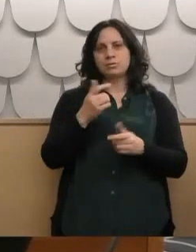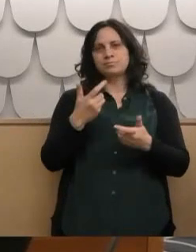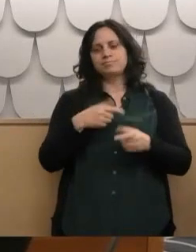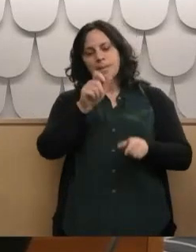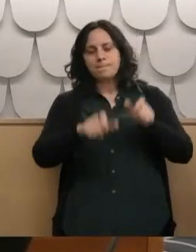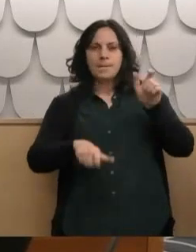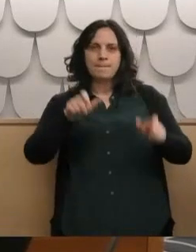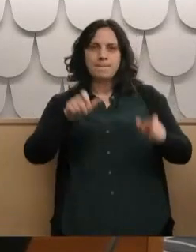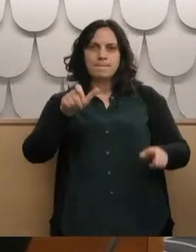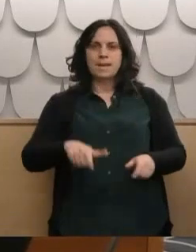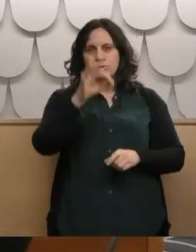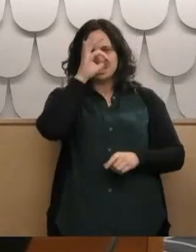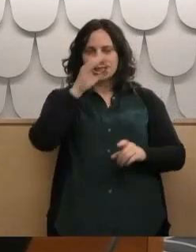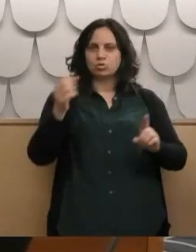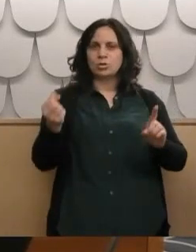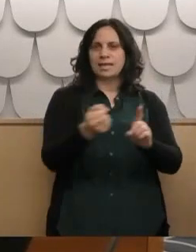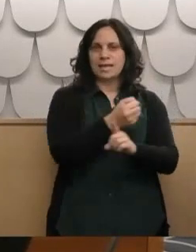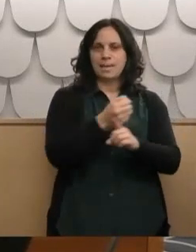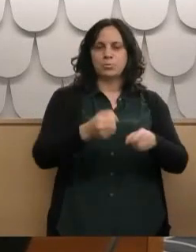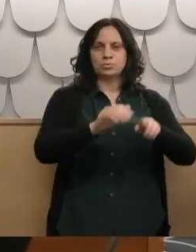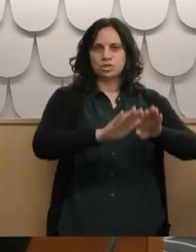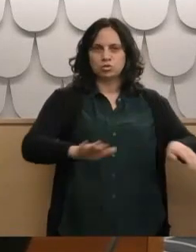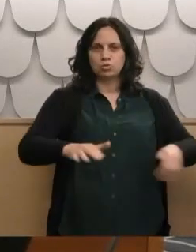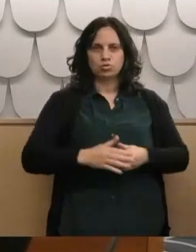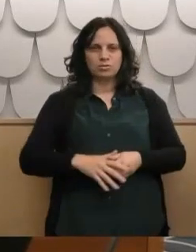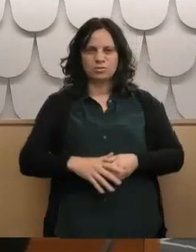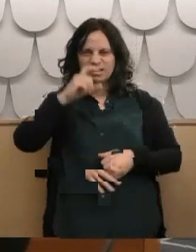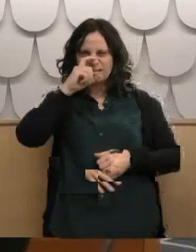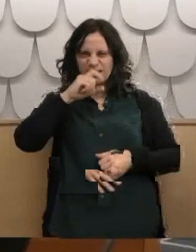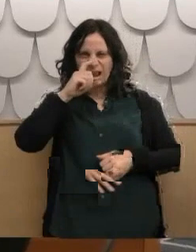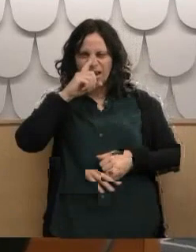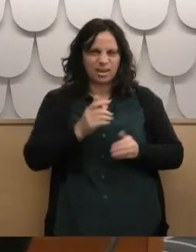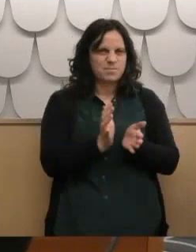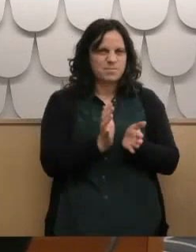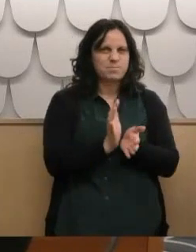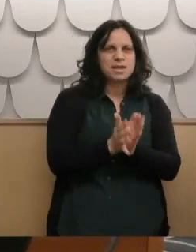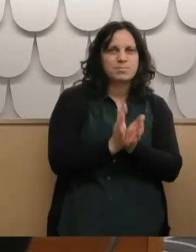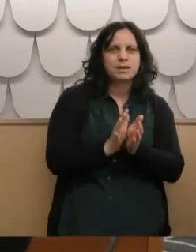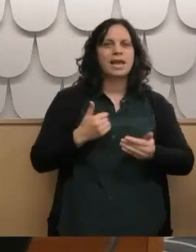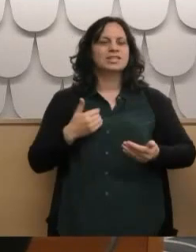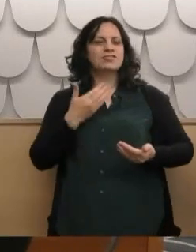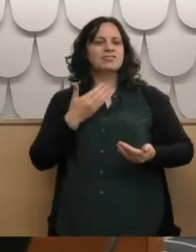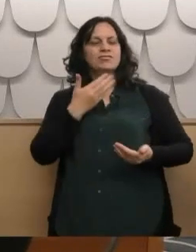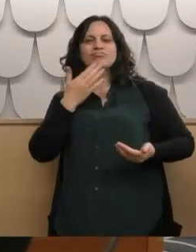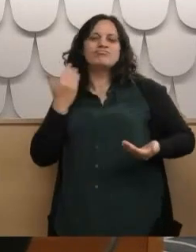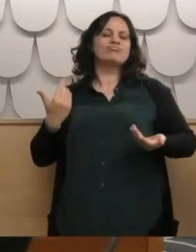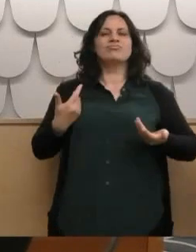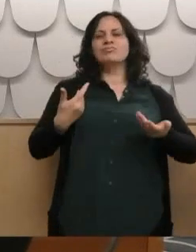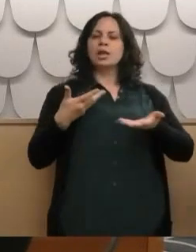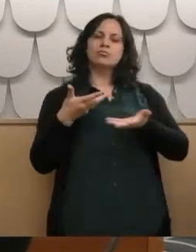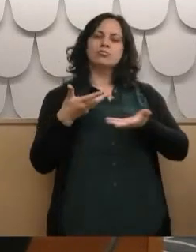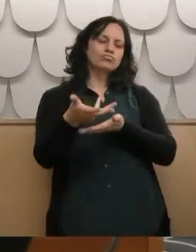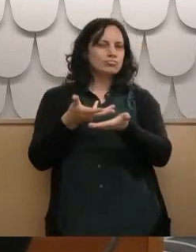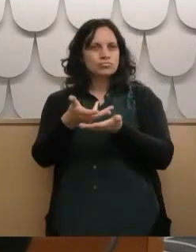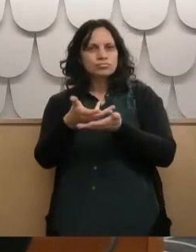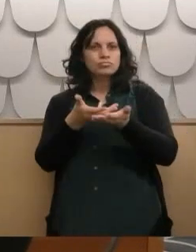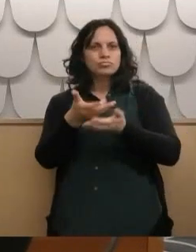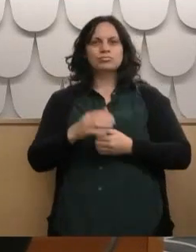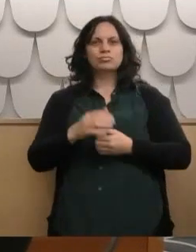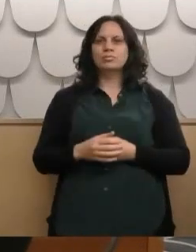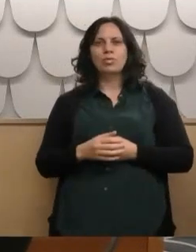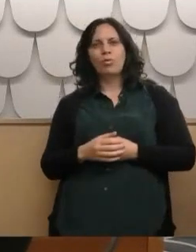abuse children are by their nature cunning, manipulative, sometimes charming. We heard the reference to the offender with the gift of